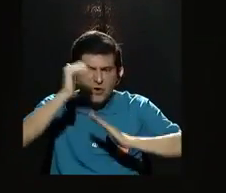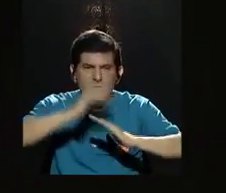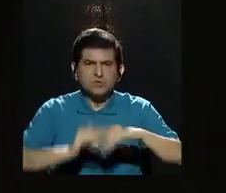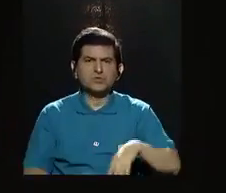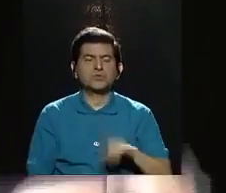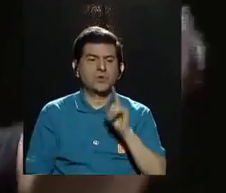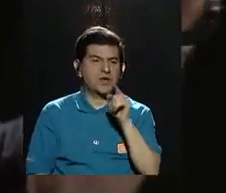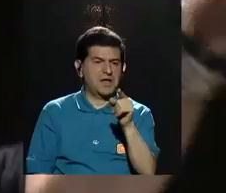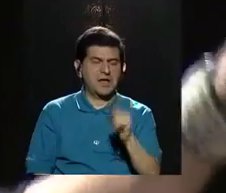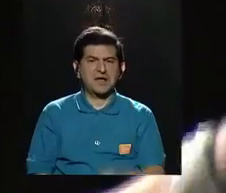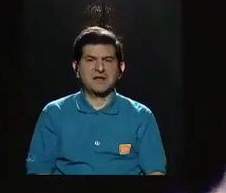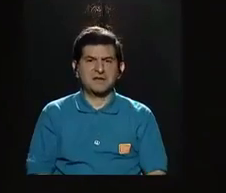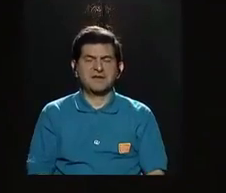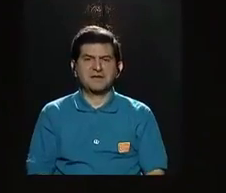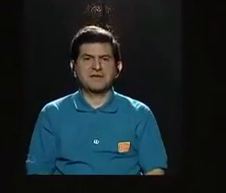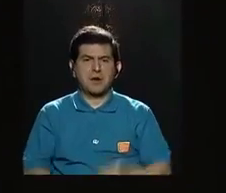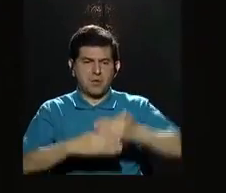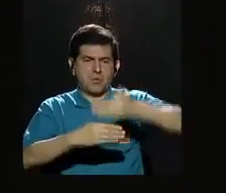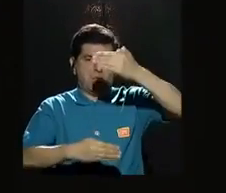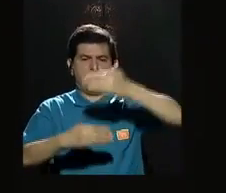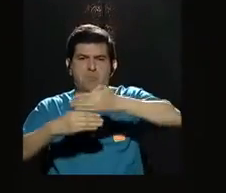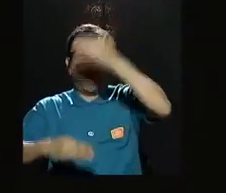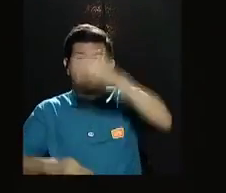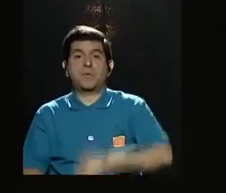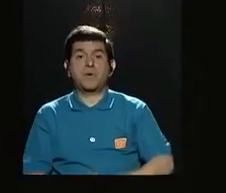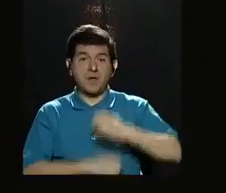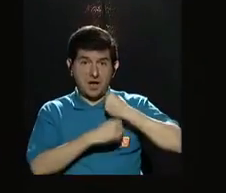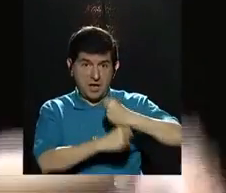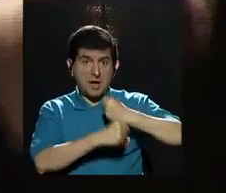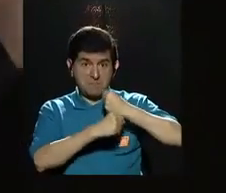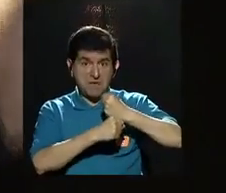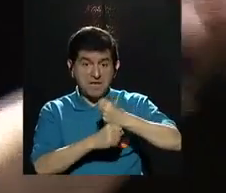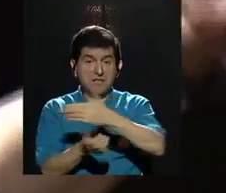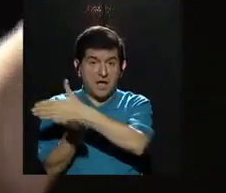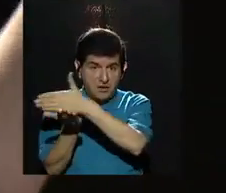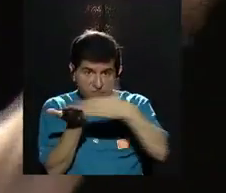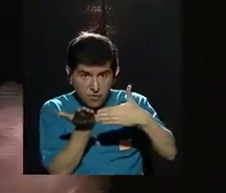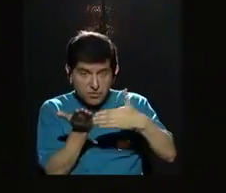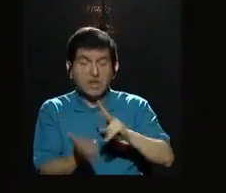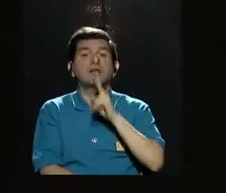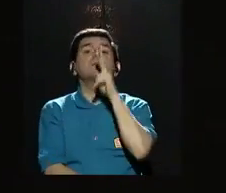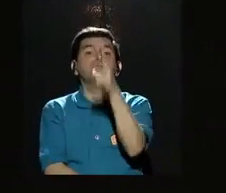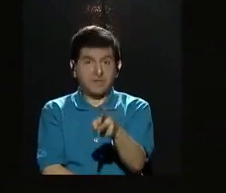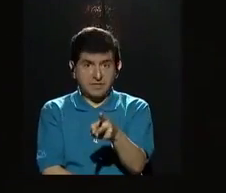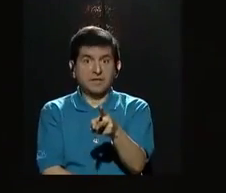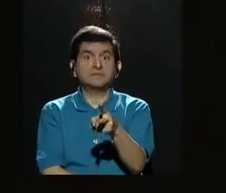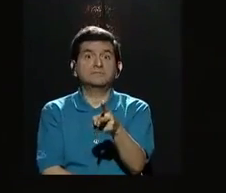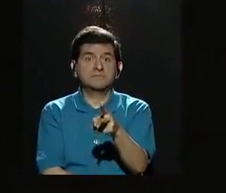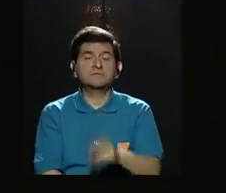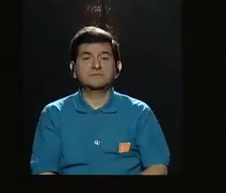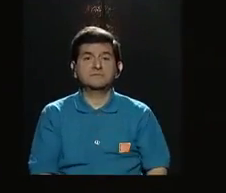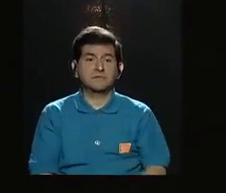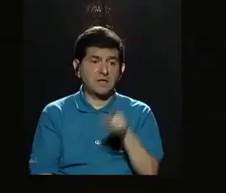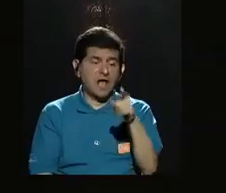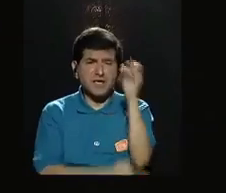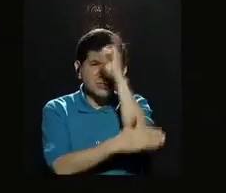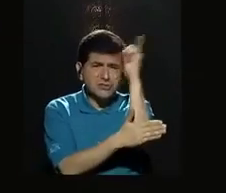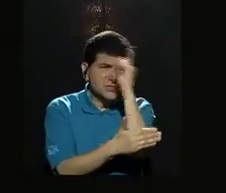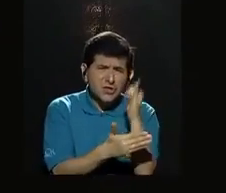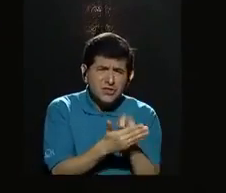of Israel, the militarization of the border. This is precisely designed to deflect